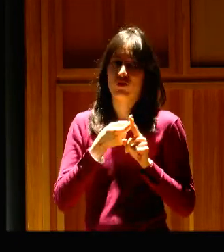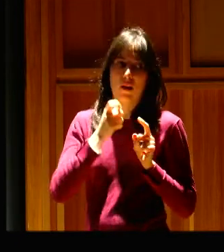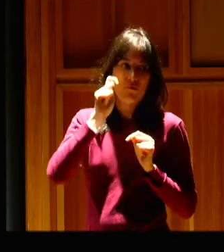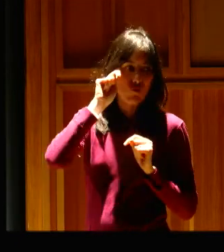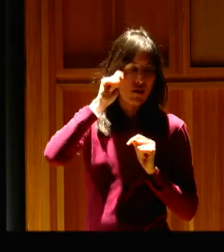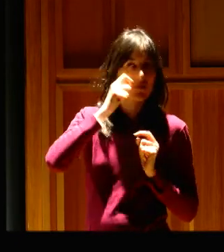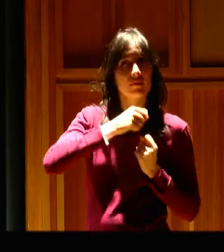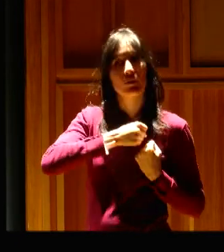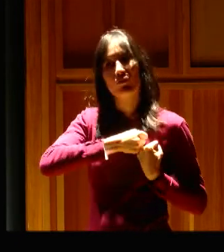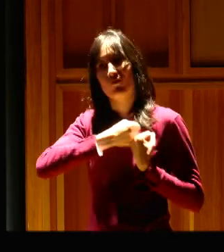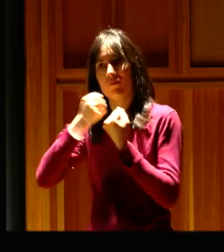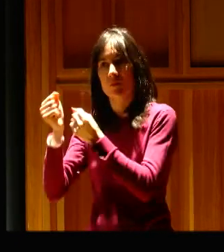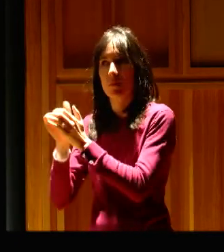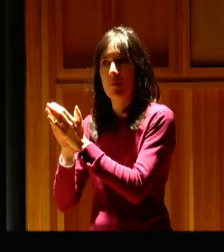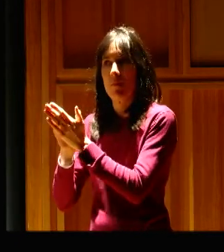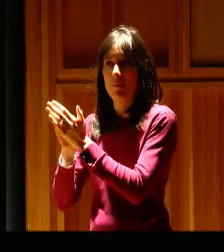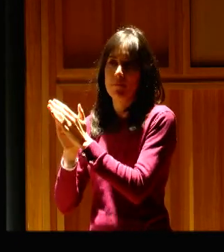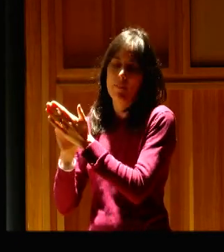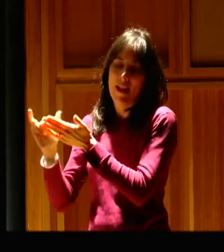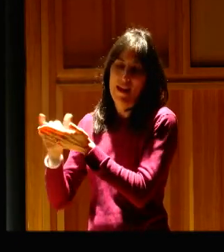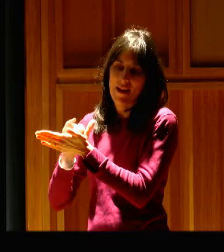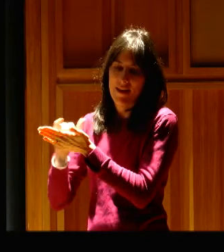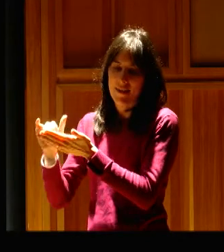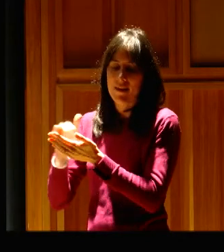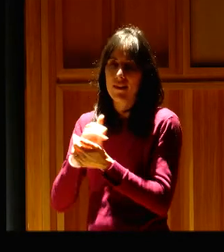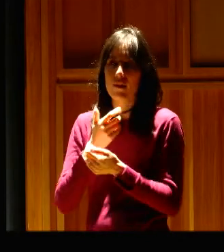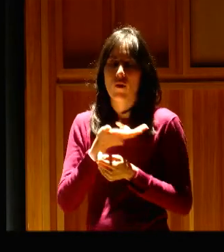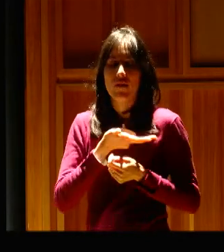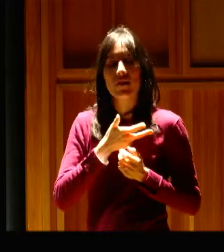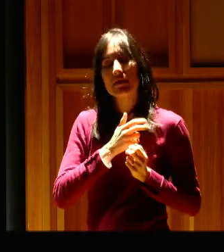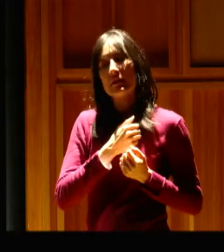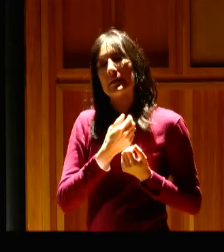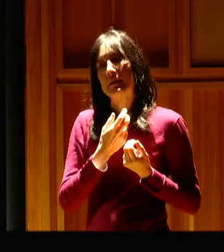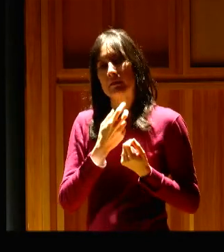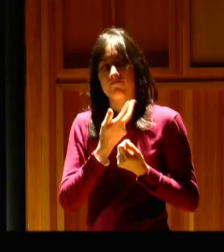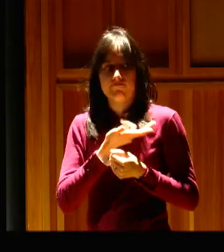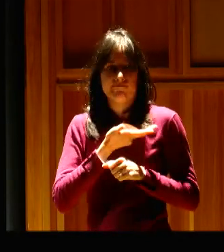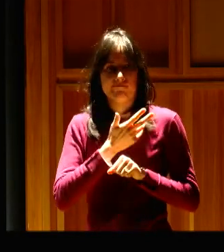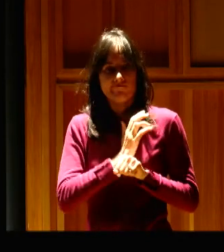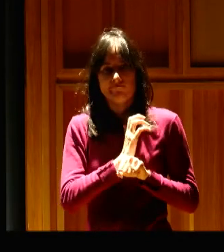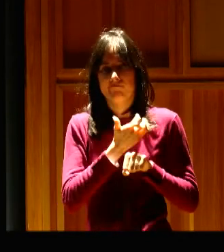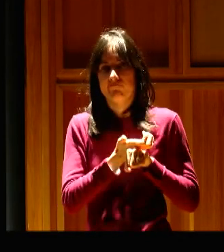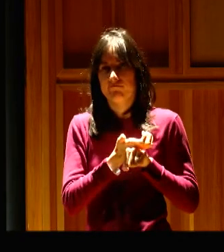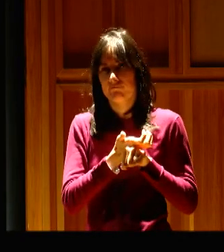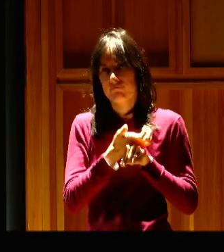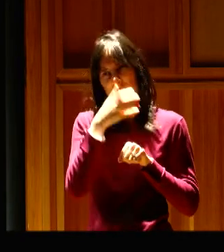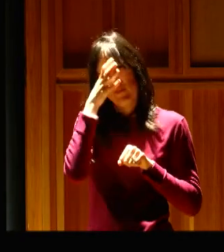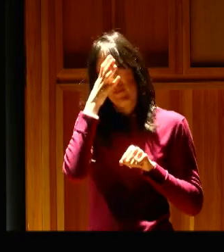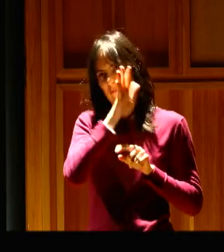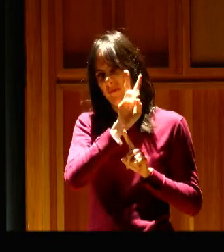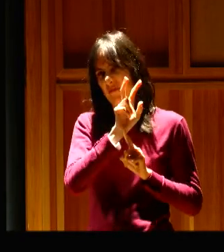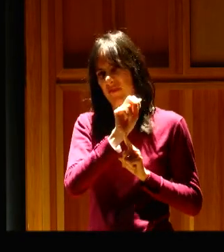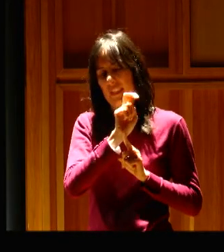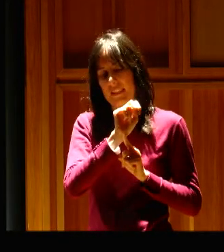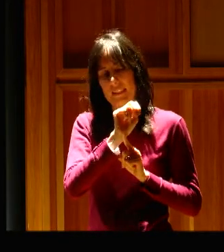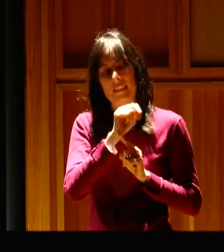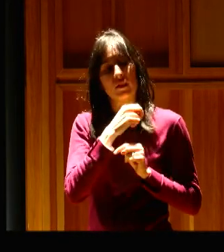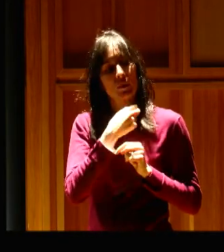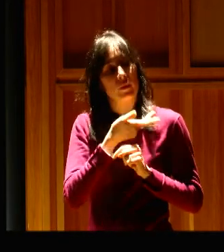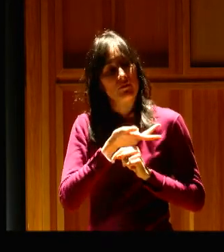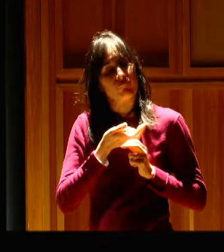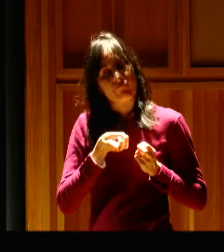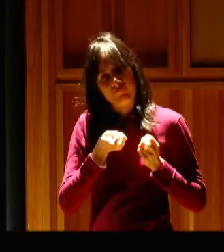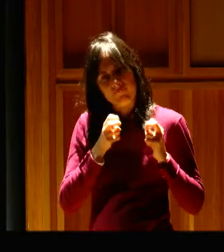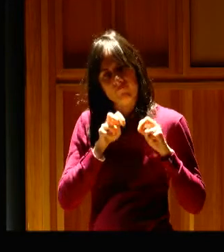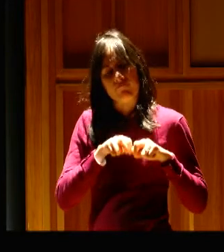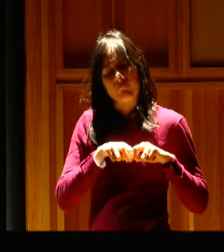to Manhattan. As we all got into my father's van, I first noticed that